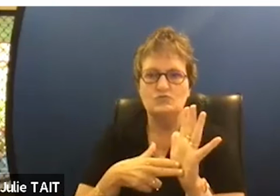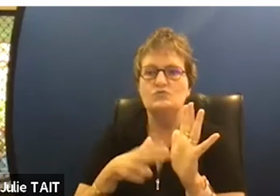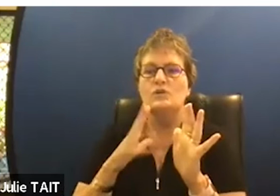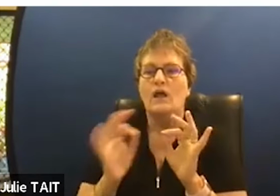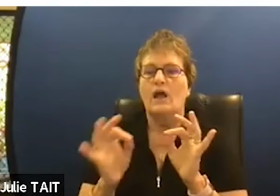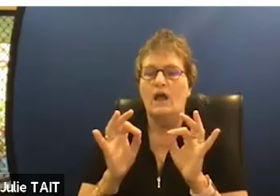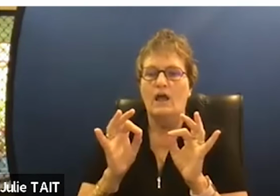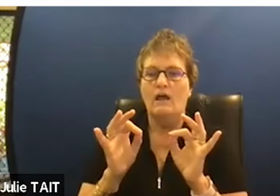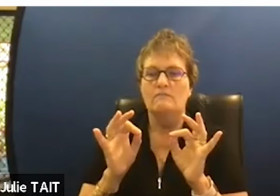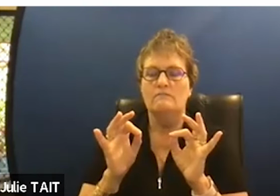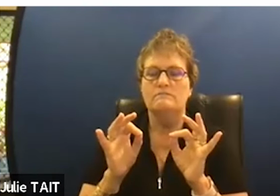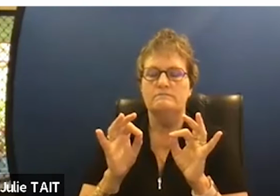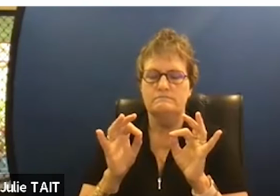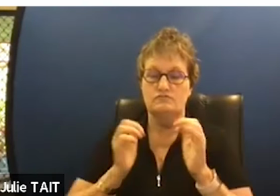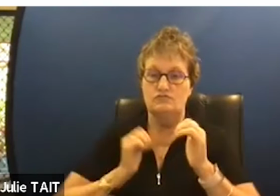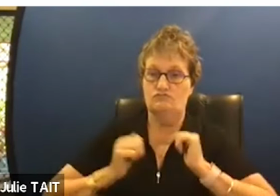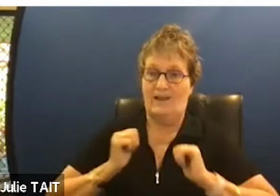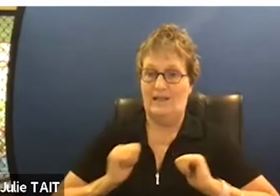which is great.